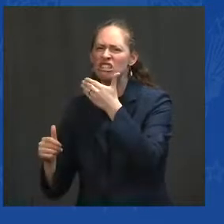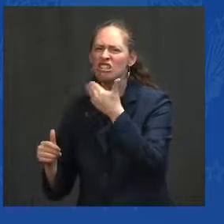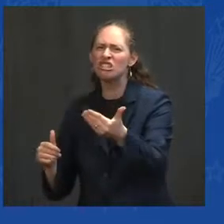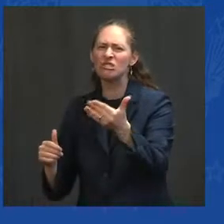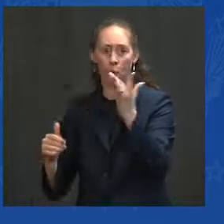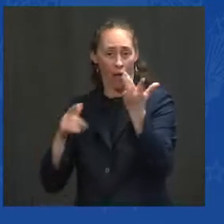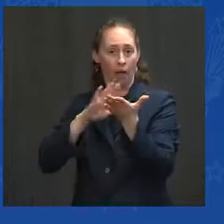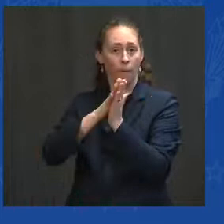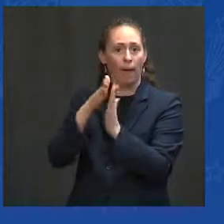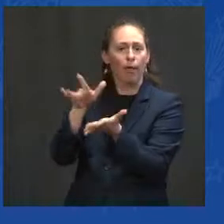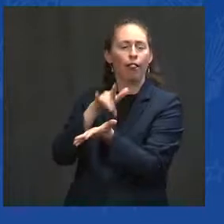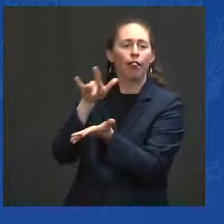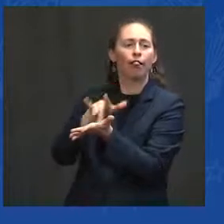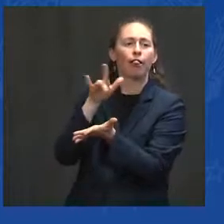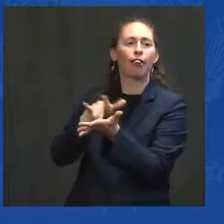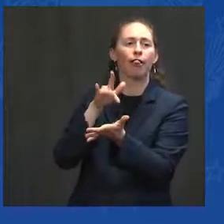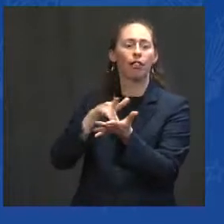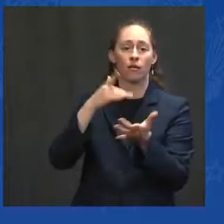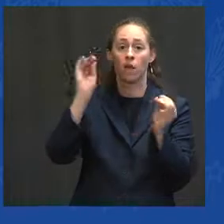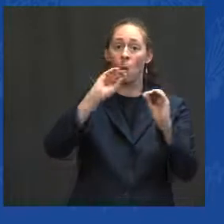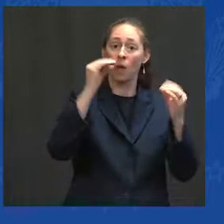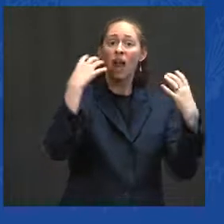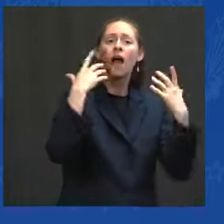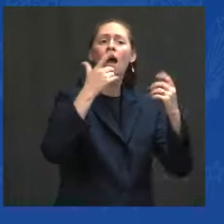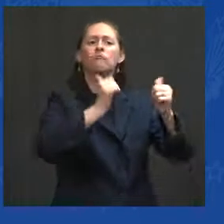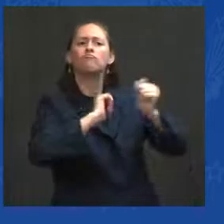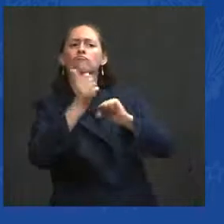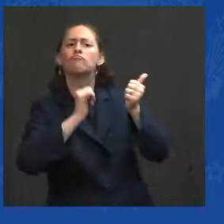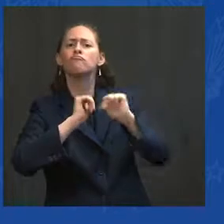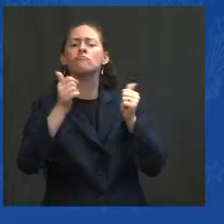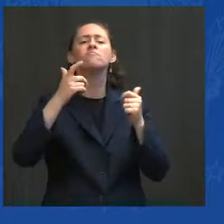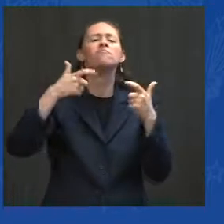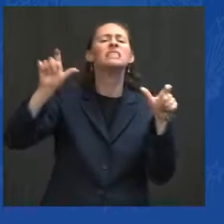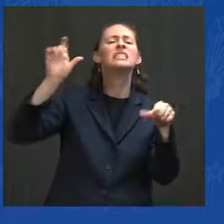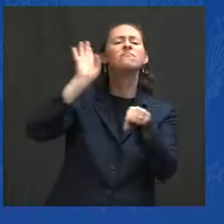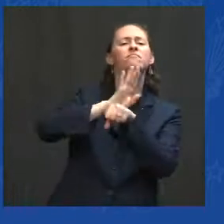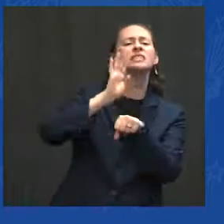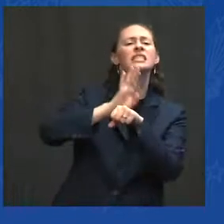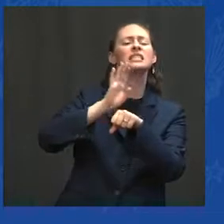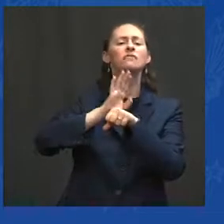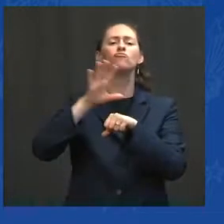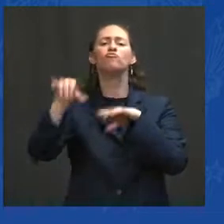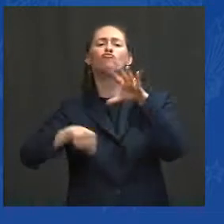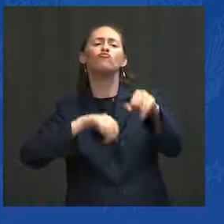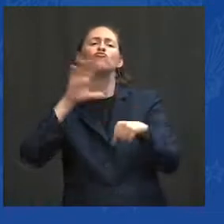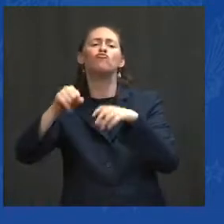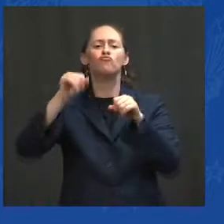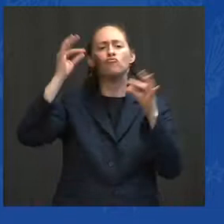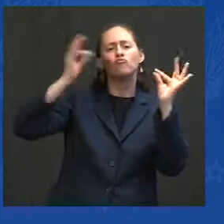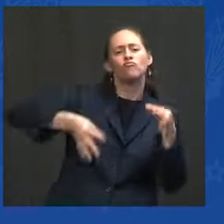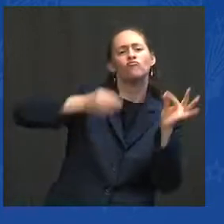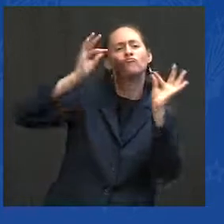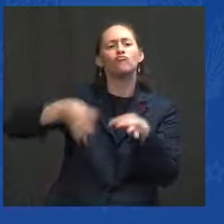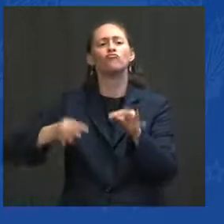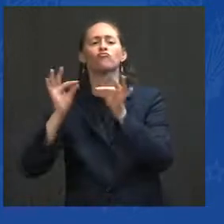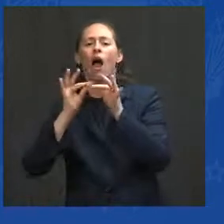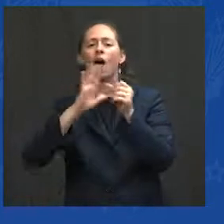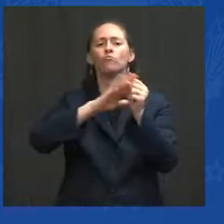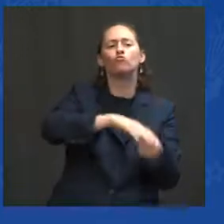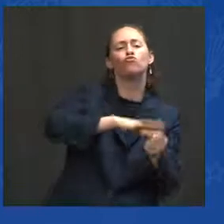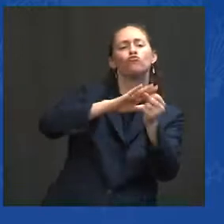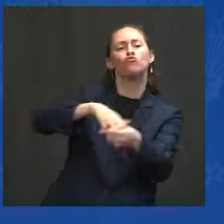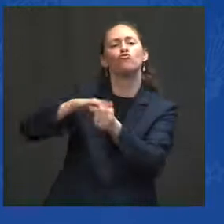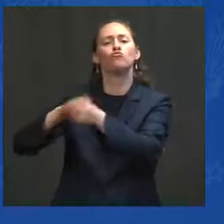players can change and charge whatever they want and treat you however they want. And for too